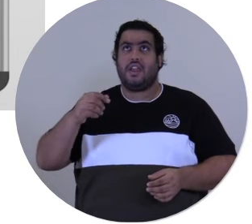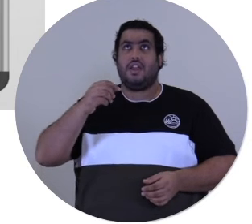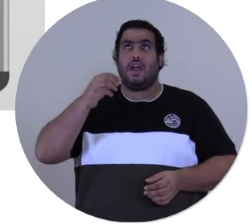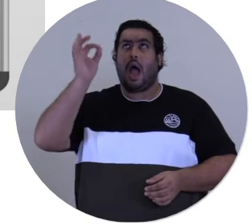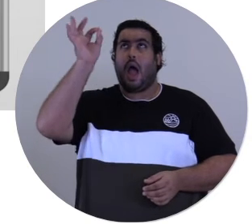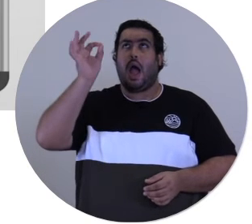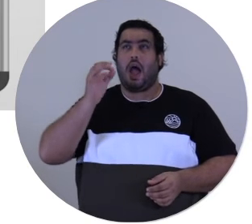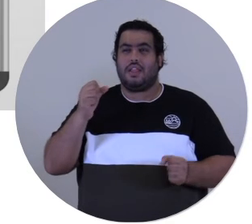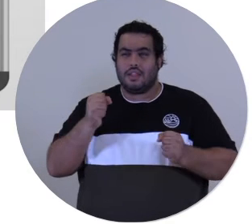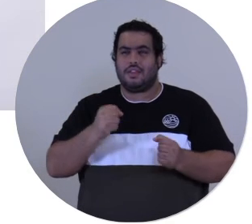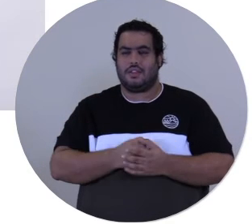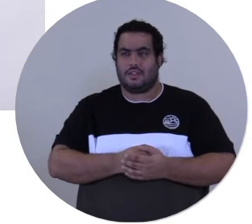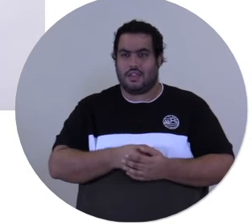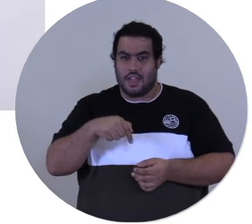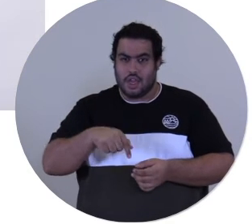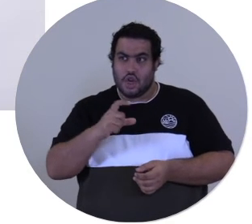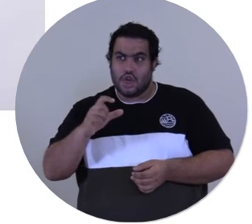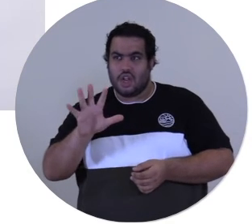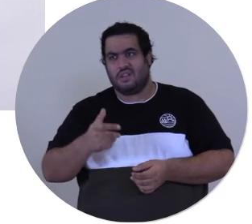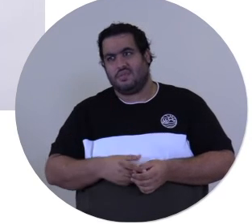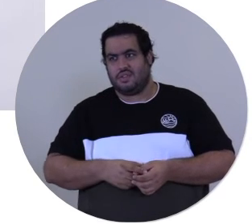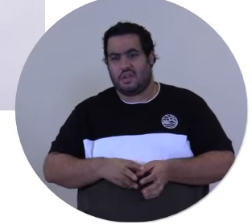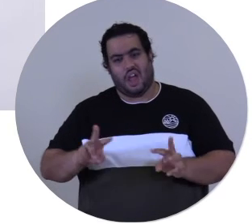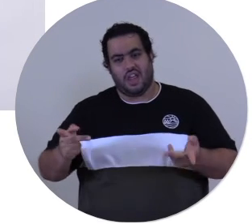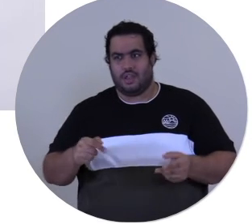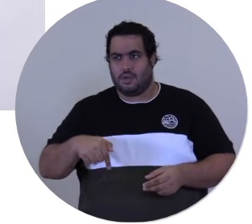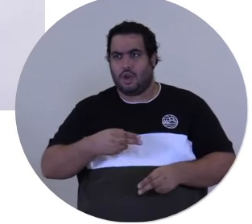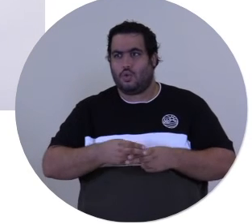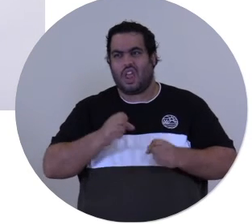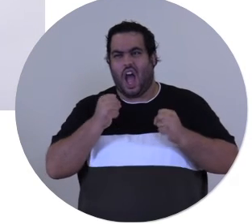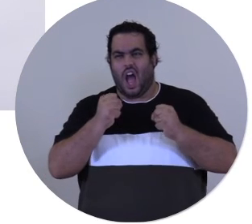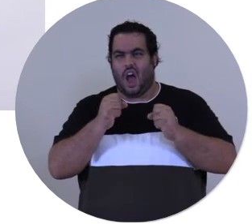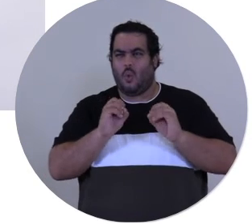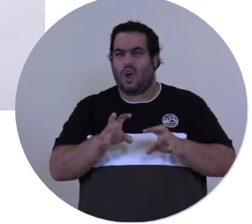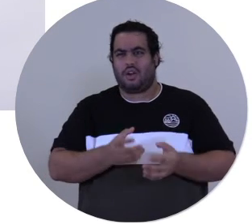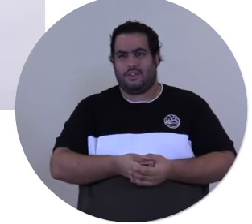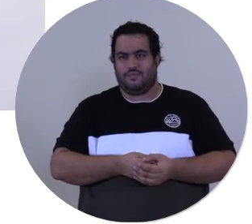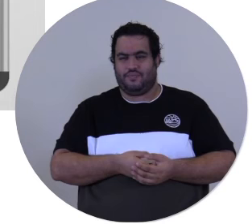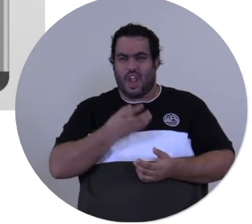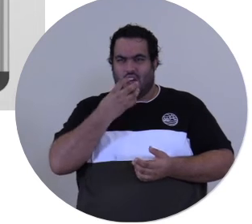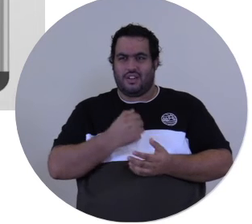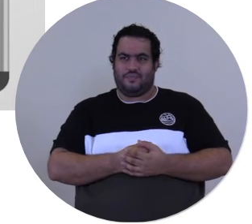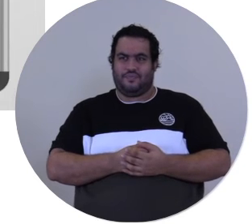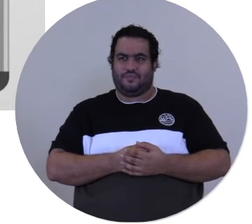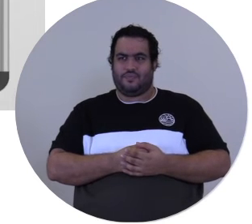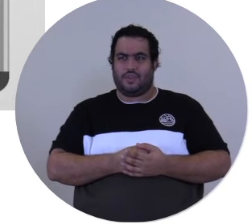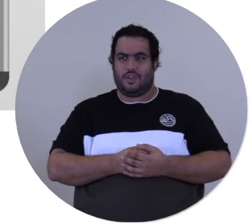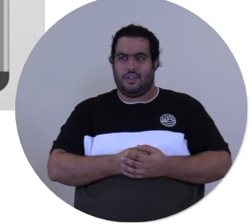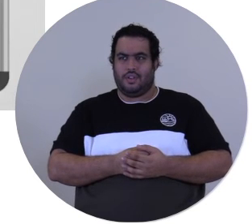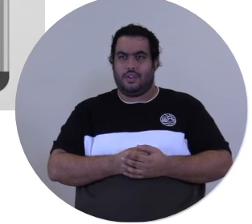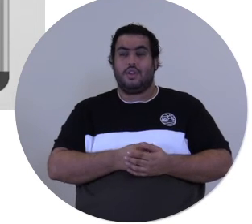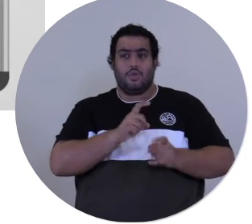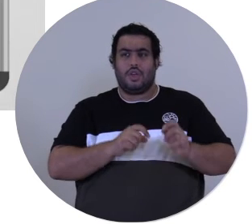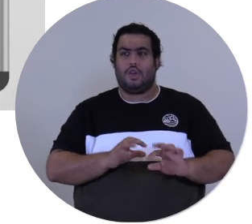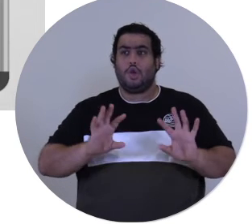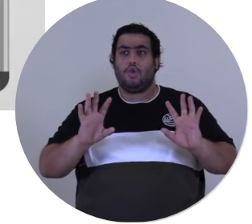unusual, not common. Another question, what activities can people do at Beit Lodan? Remember,